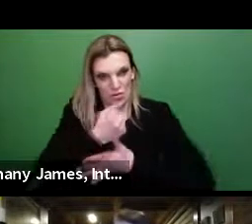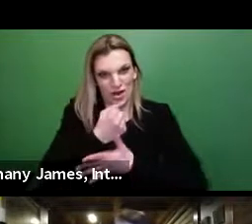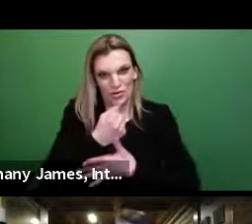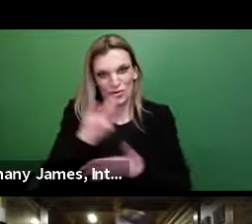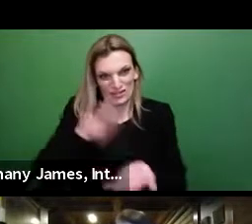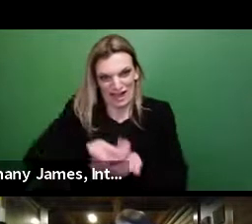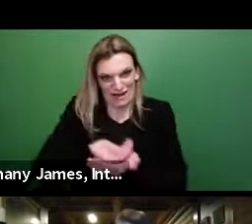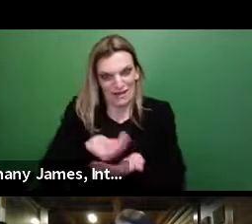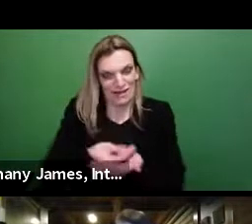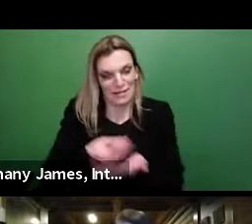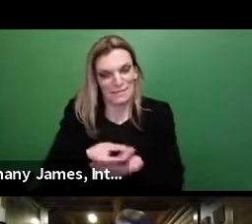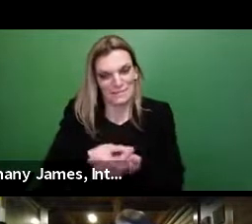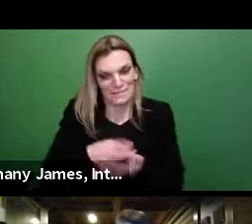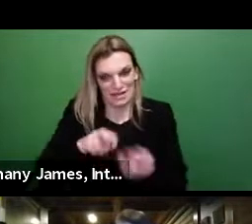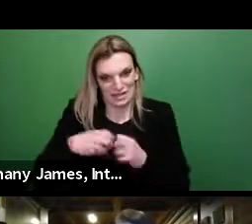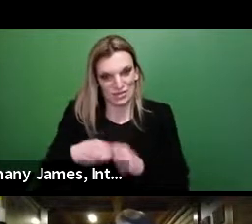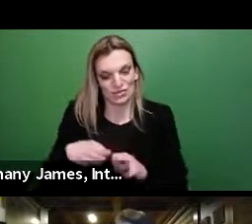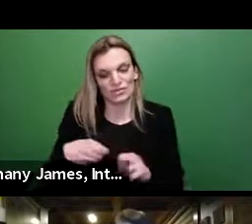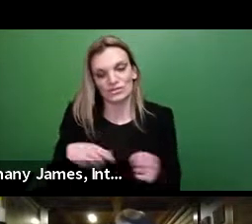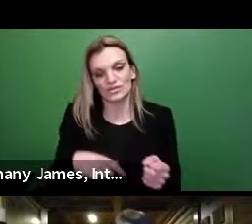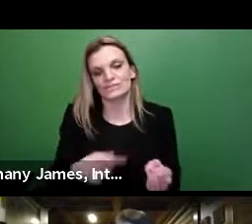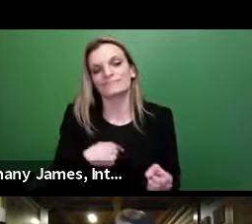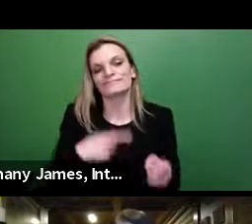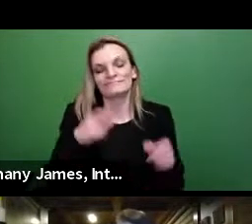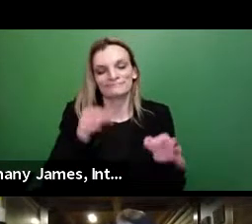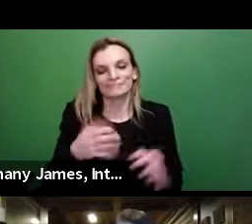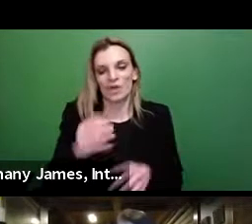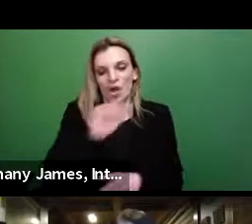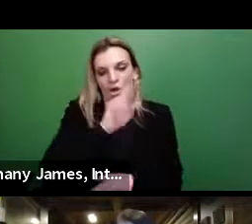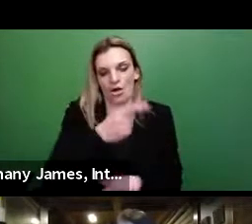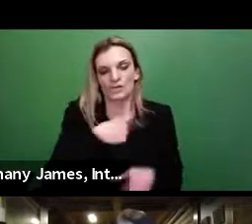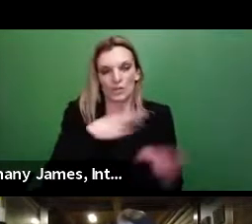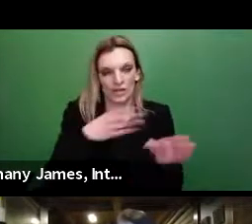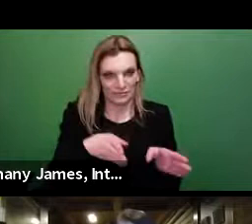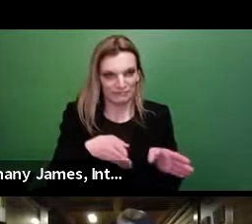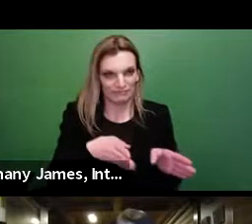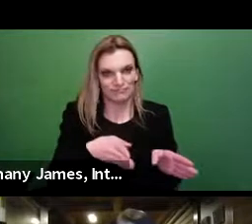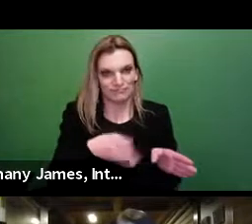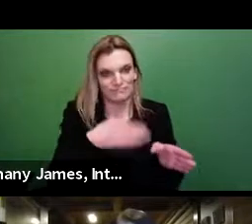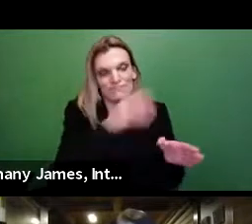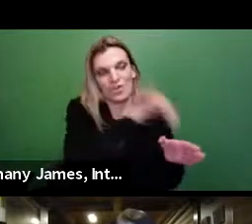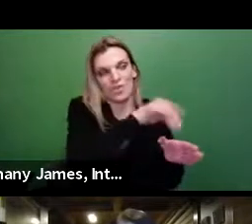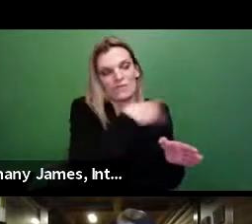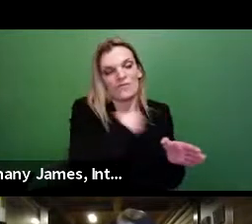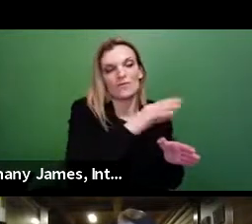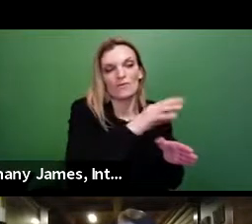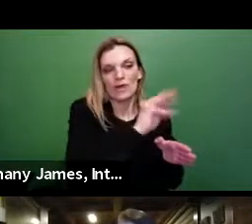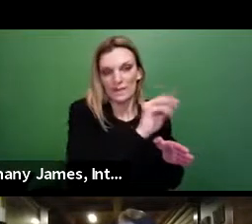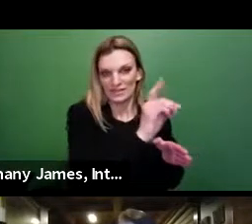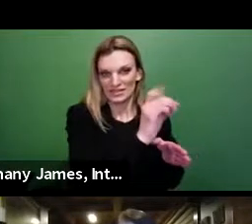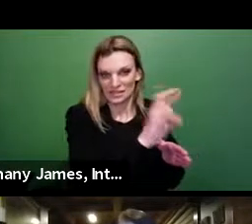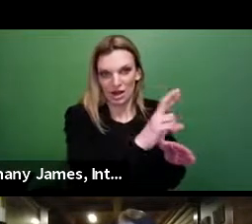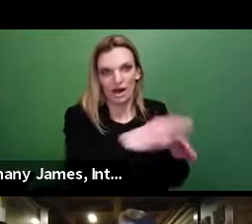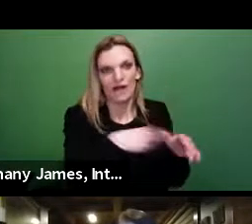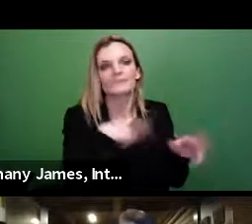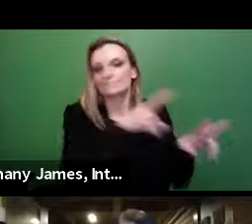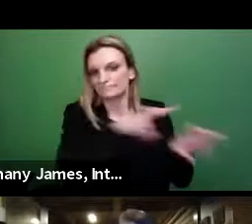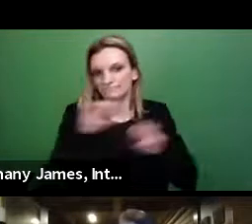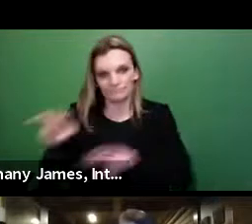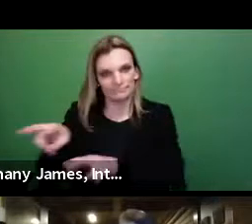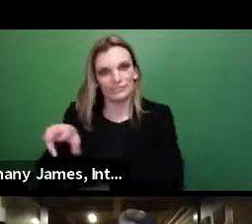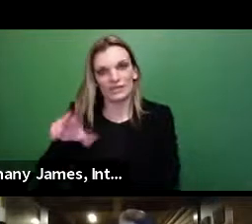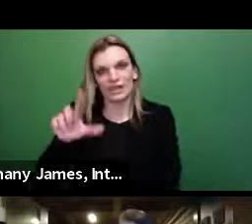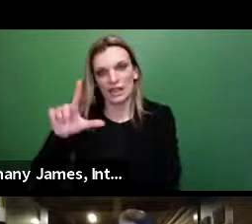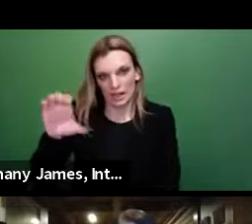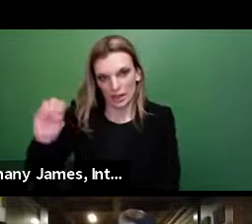issues, that was when we moved in August from the Department of Civil Rights to LEO in